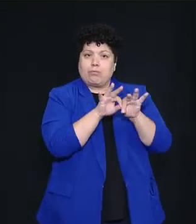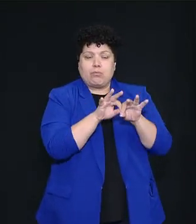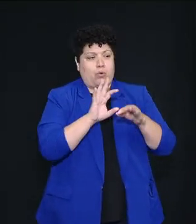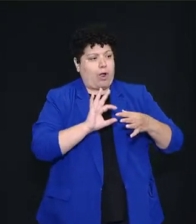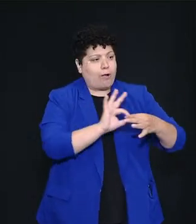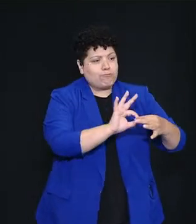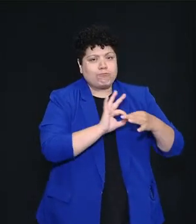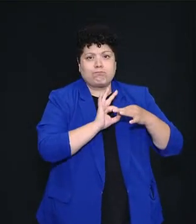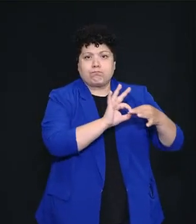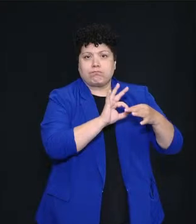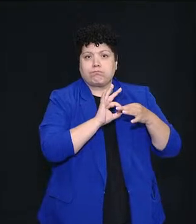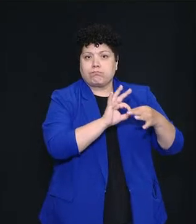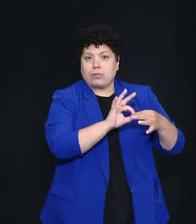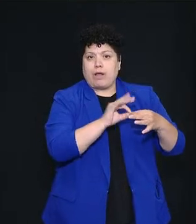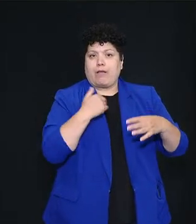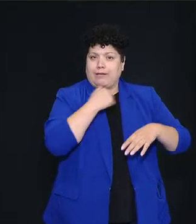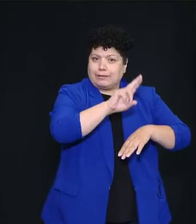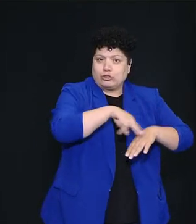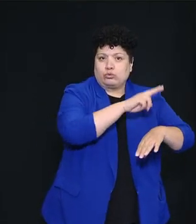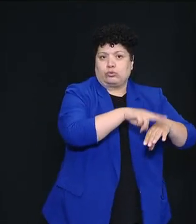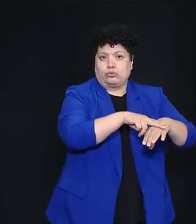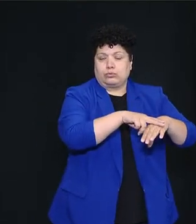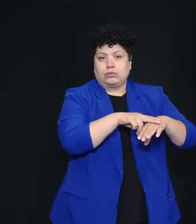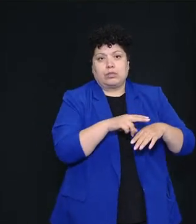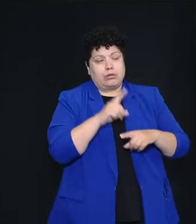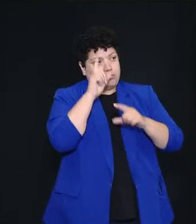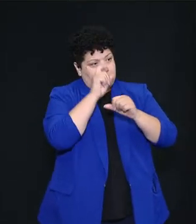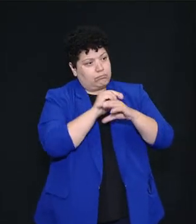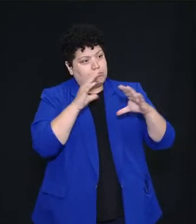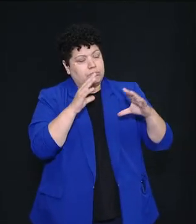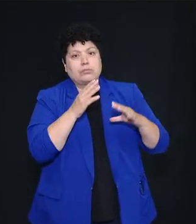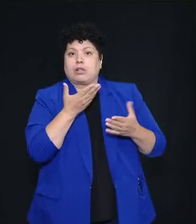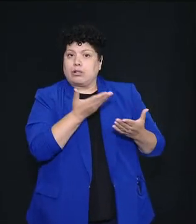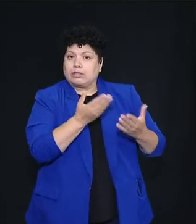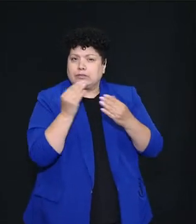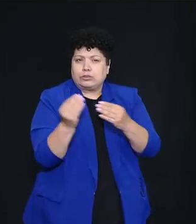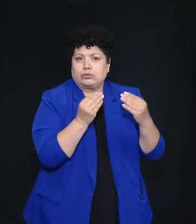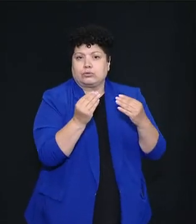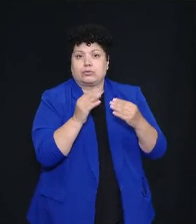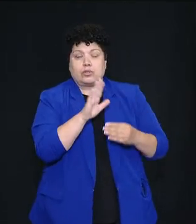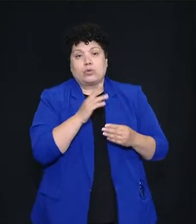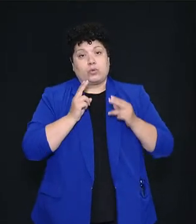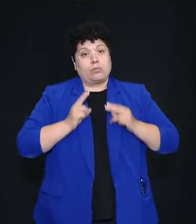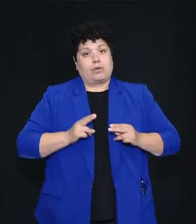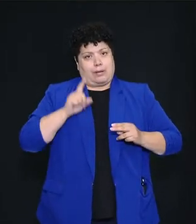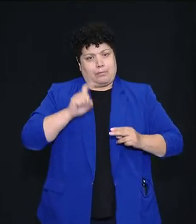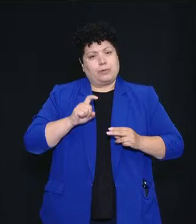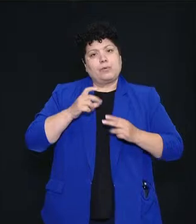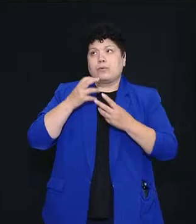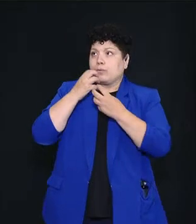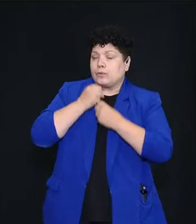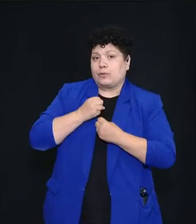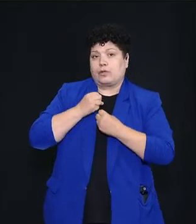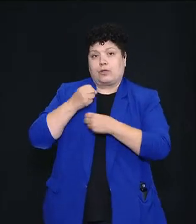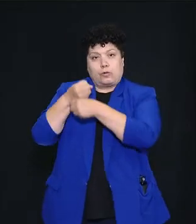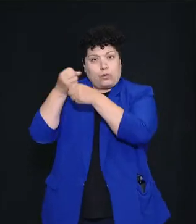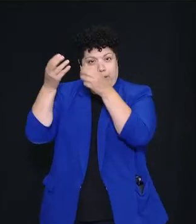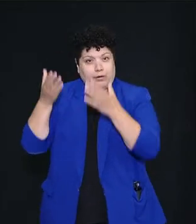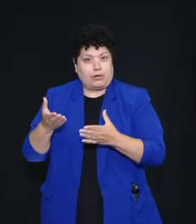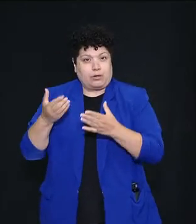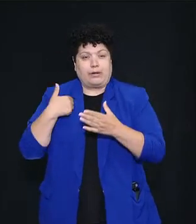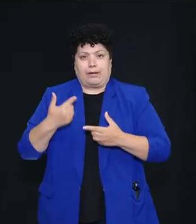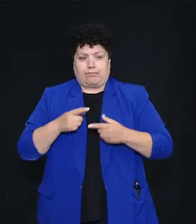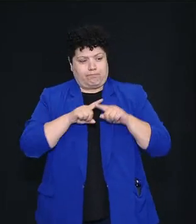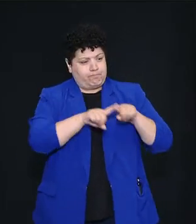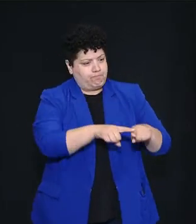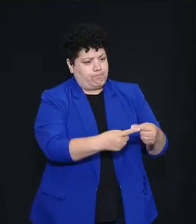creation as an open book that teaches human beings to love the Creator and to live in symbiosis